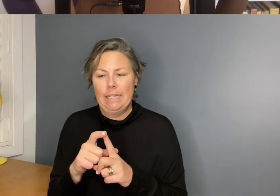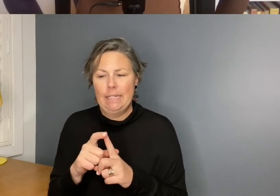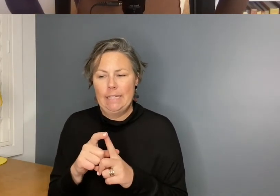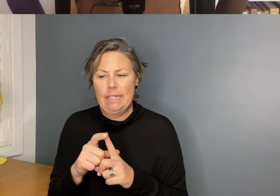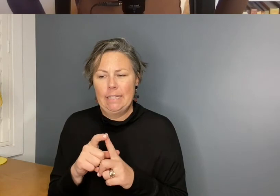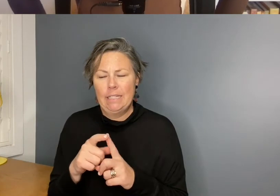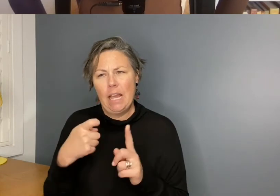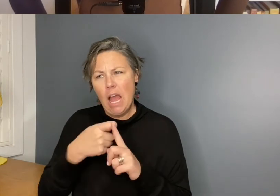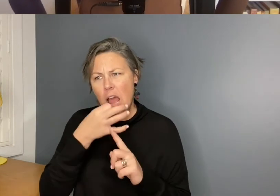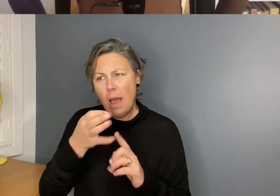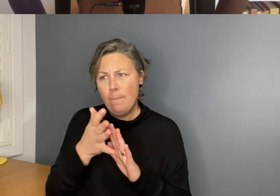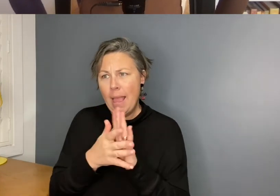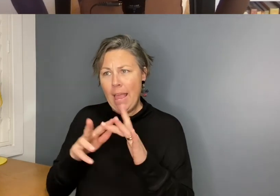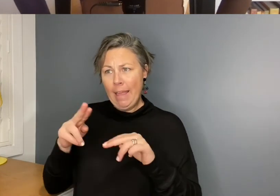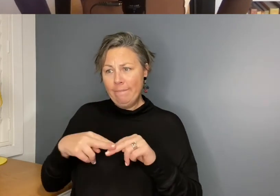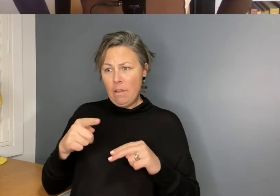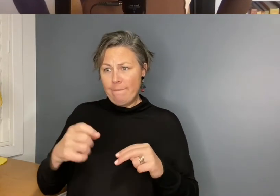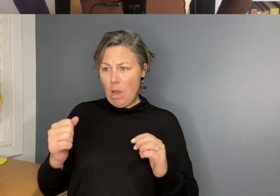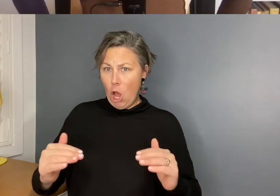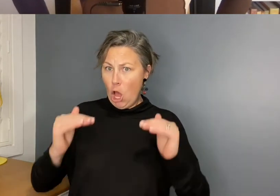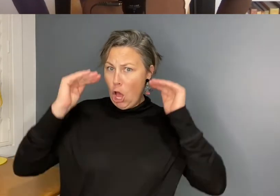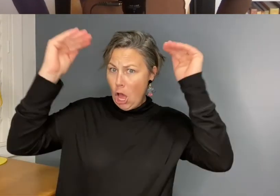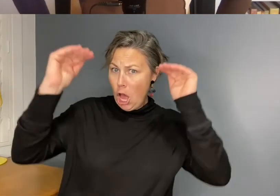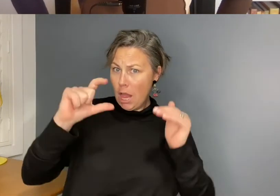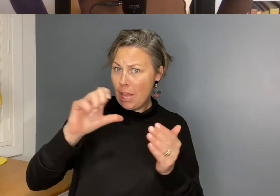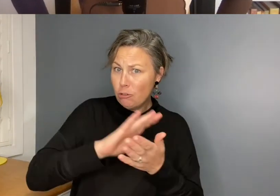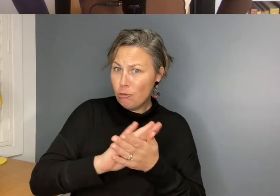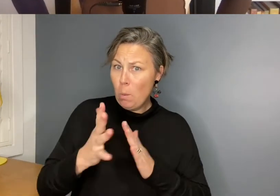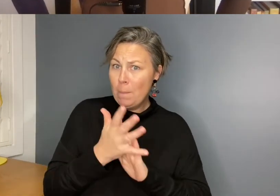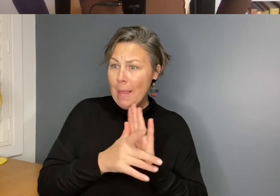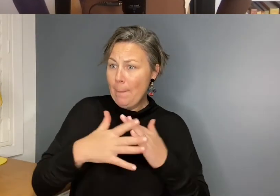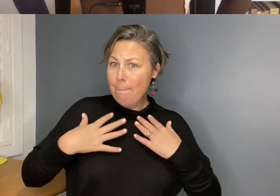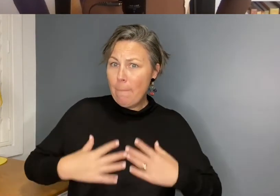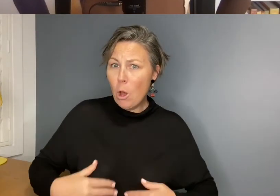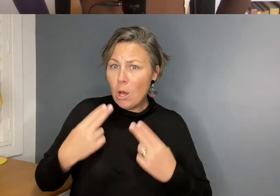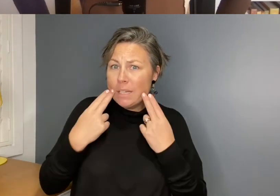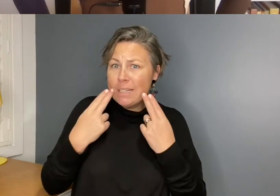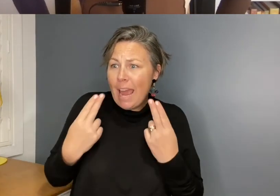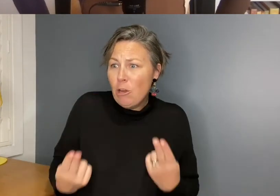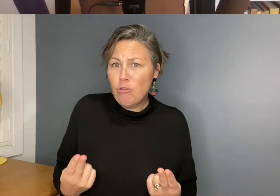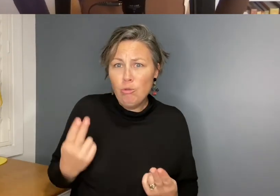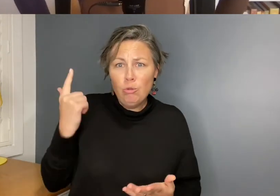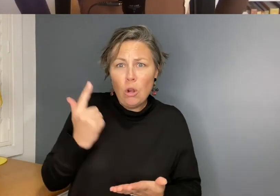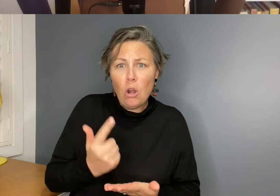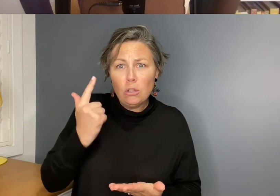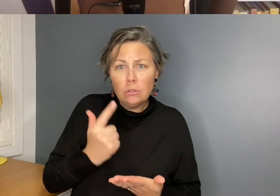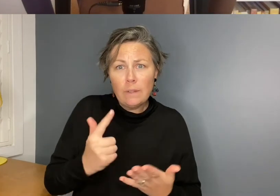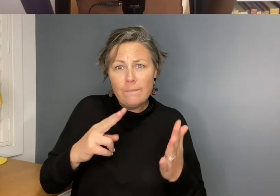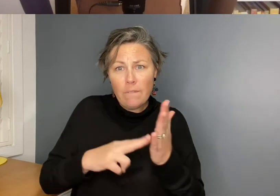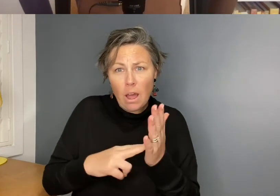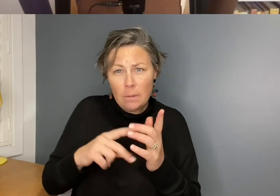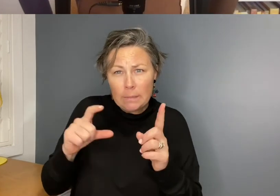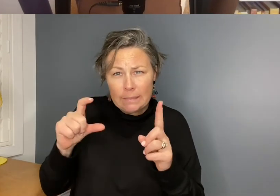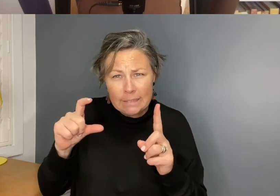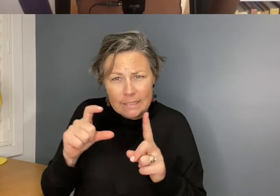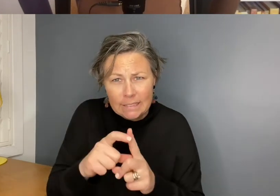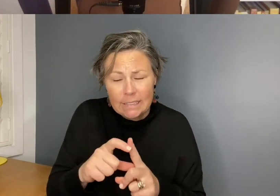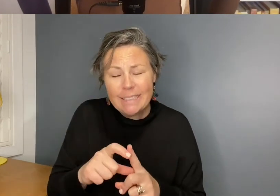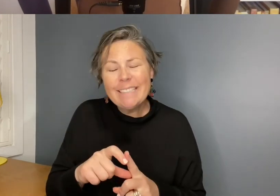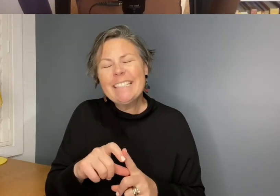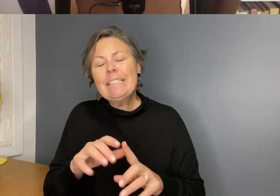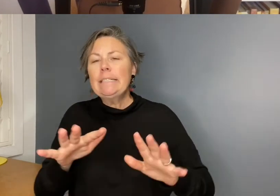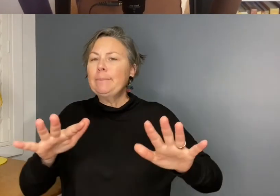If someone's cholesterol is high, does that mean they produce a lot of vitamin D, or does it not work? Not necessarily, because again, the body has